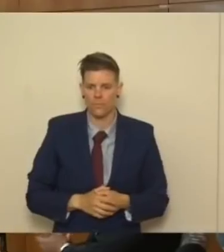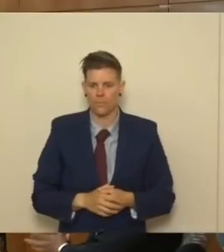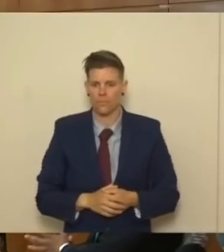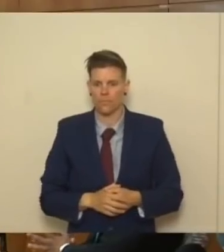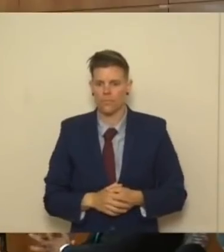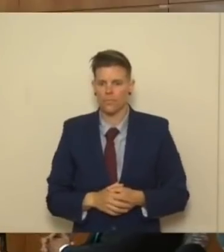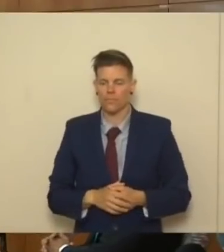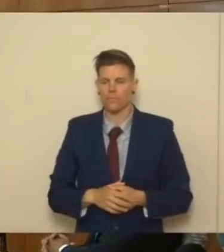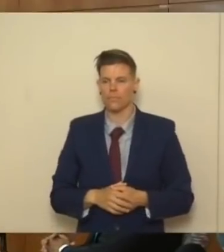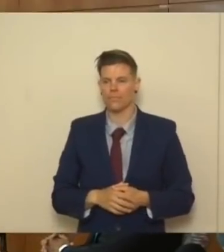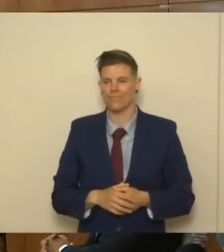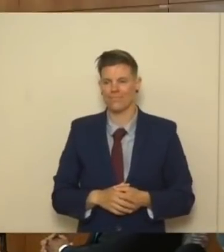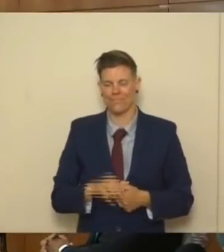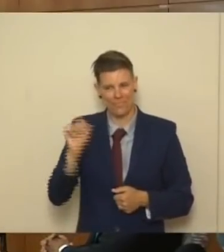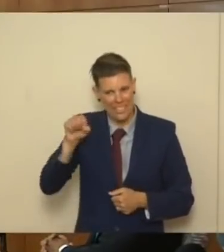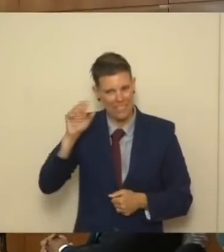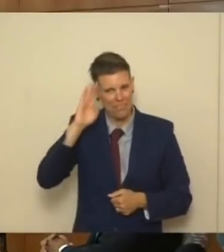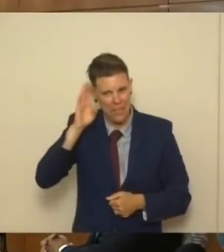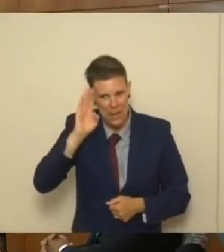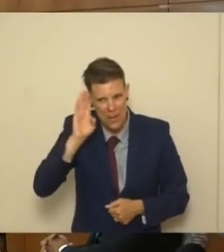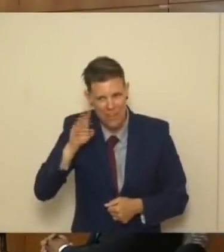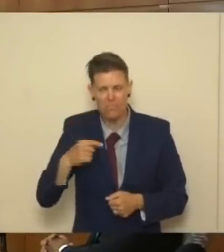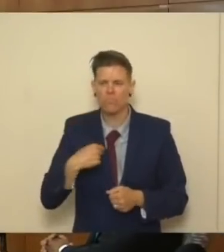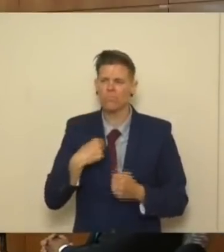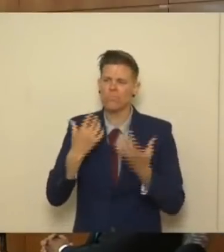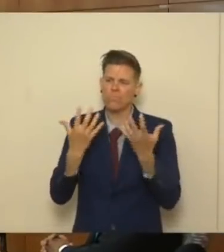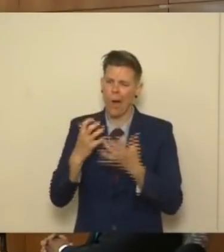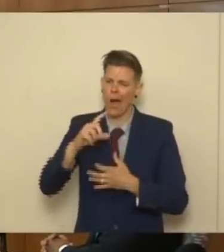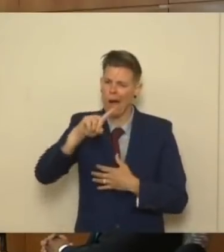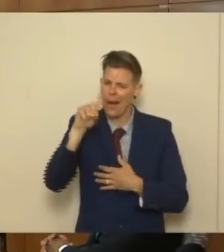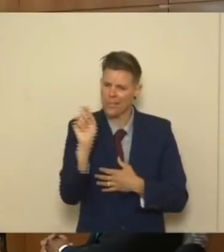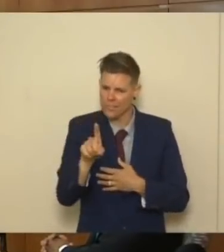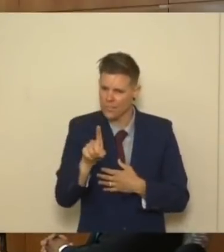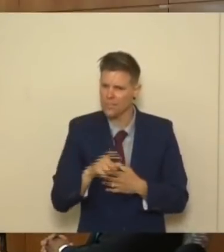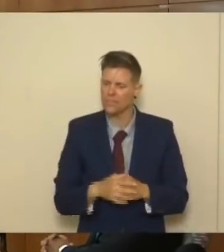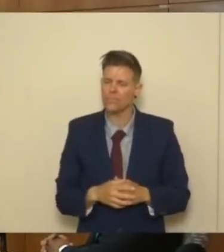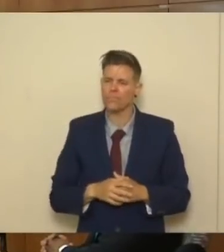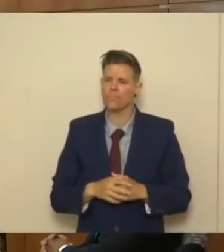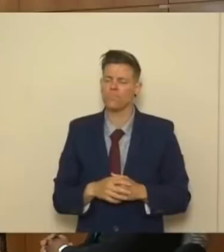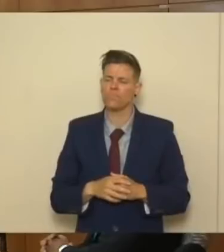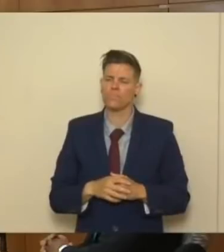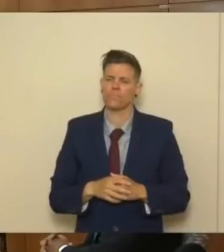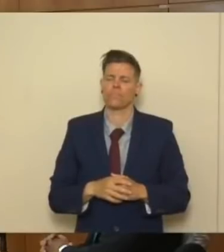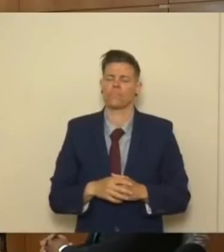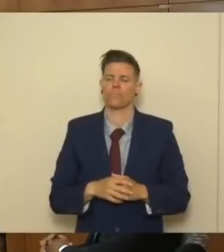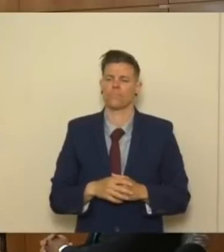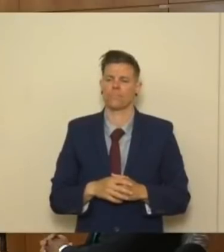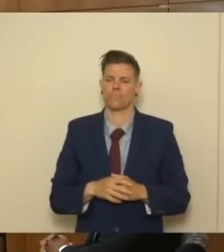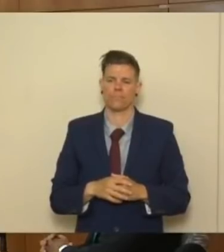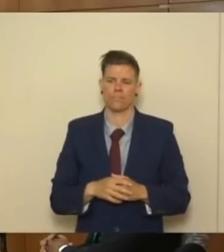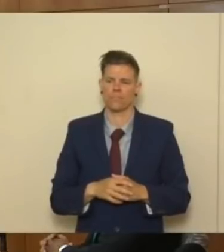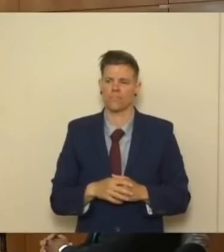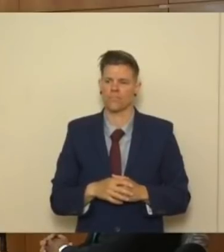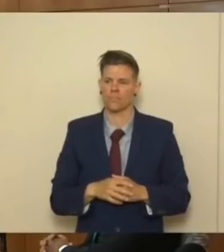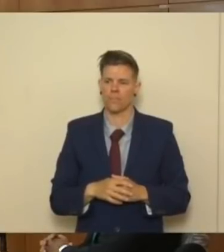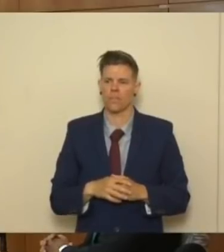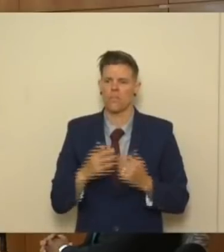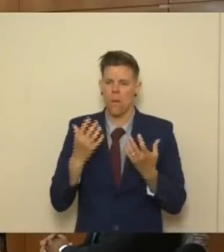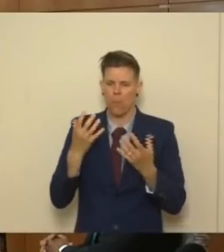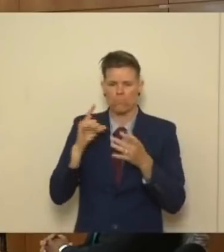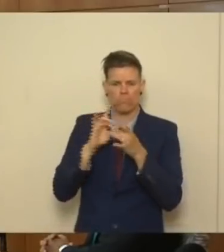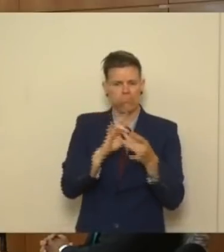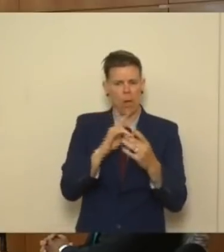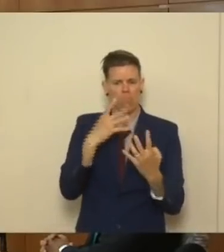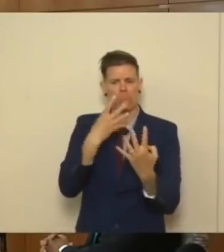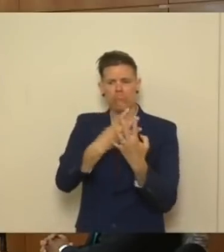Yeah, hello, Governor. I wanted to ask about the prison facilities in the state, specifically the ones